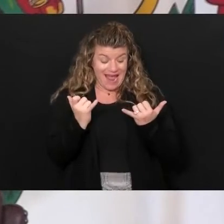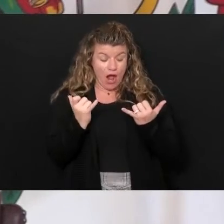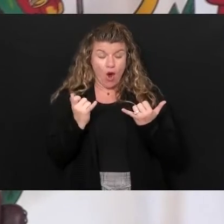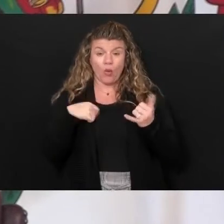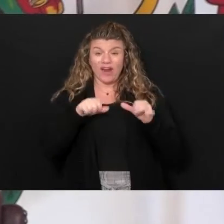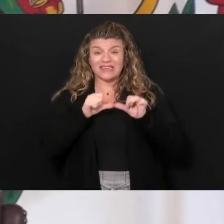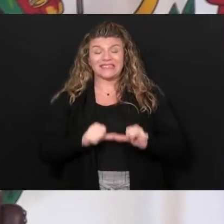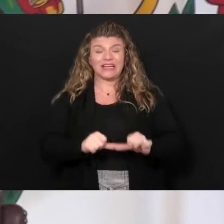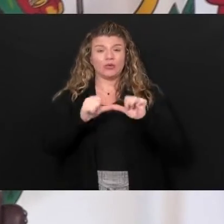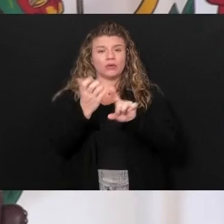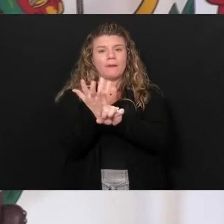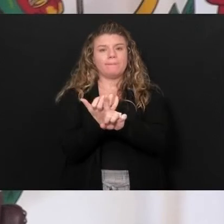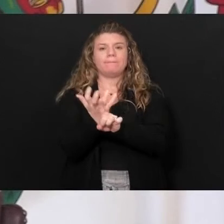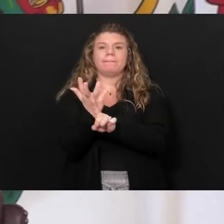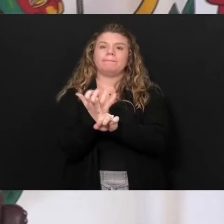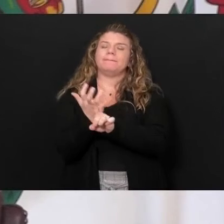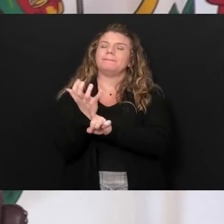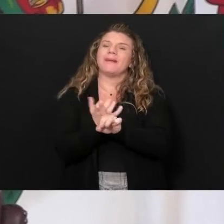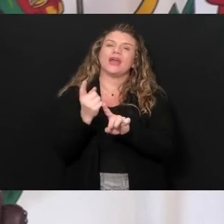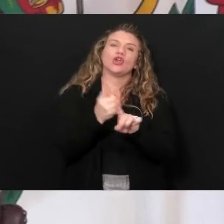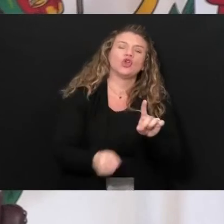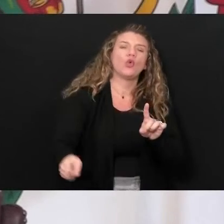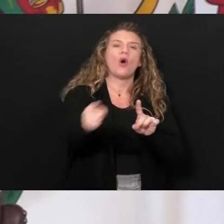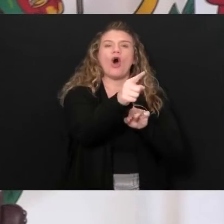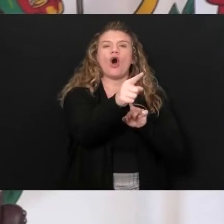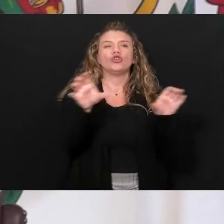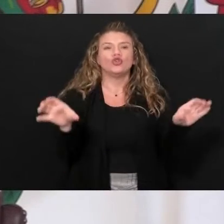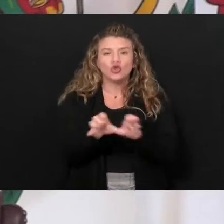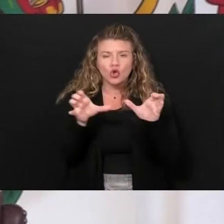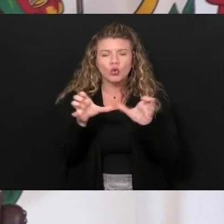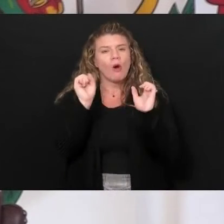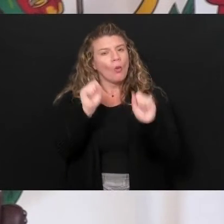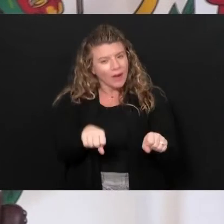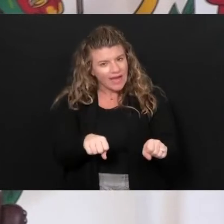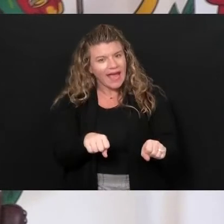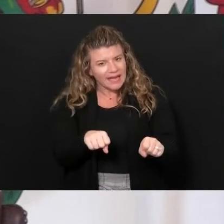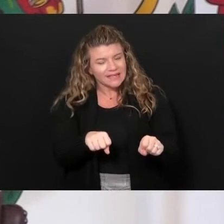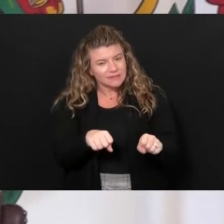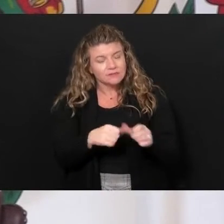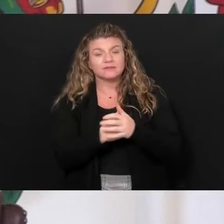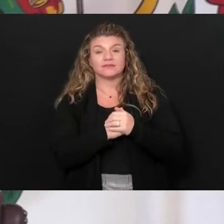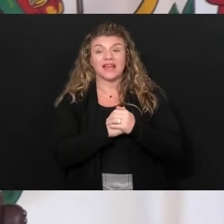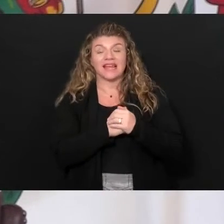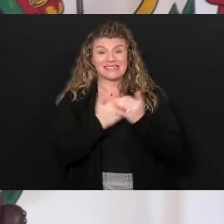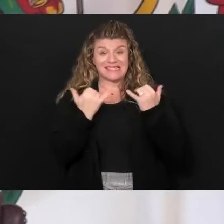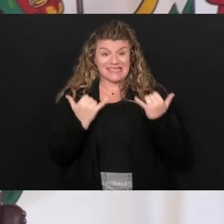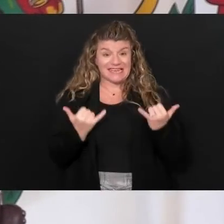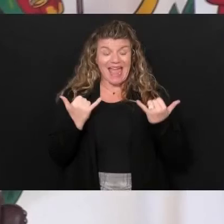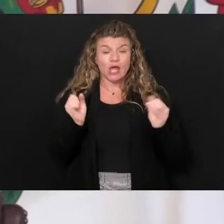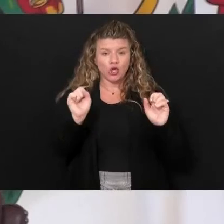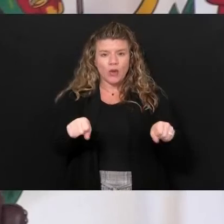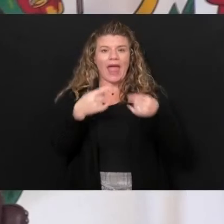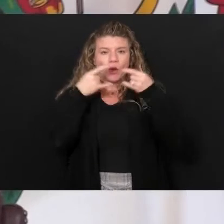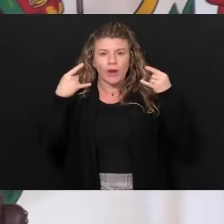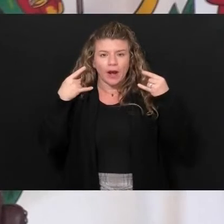to plead over and over and over with what we can do. What we can do today is wear